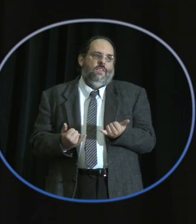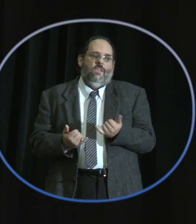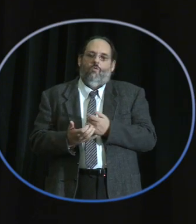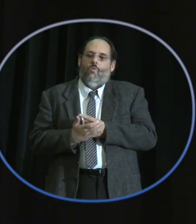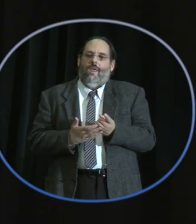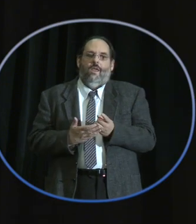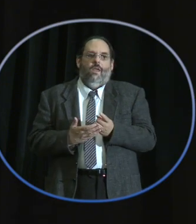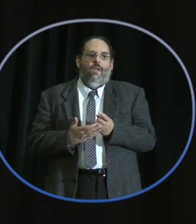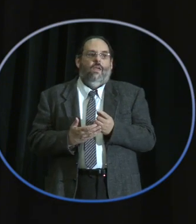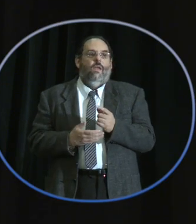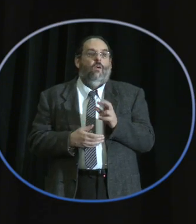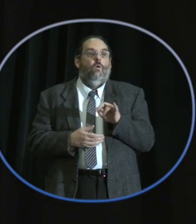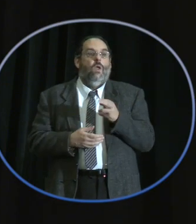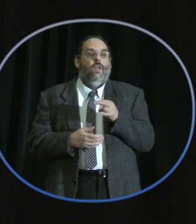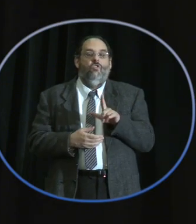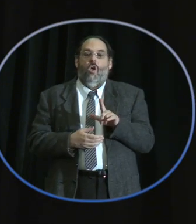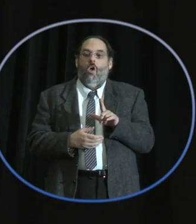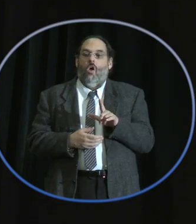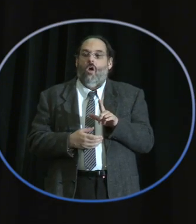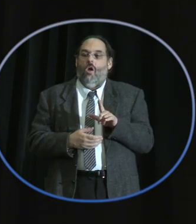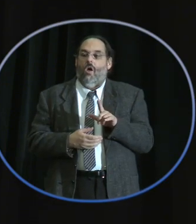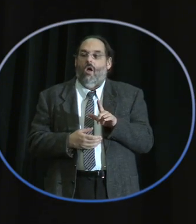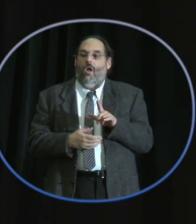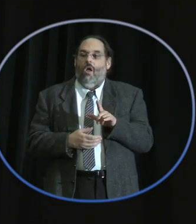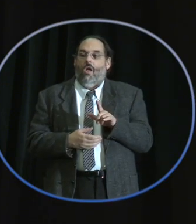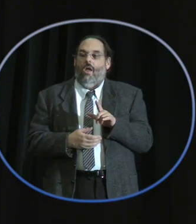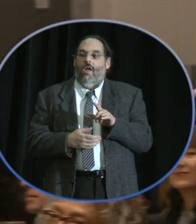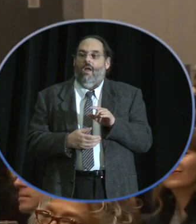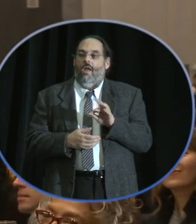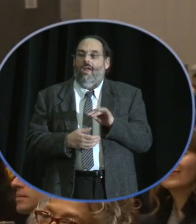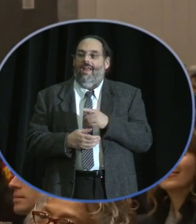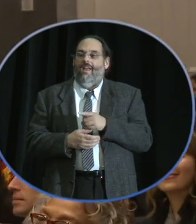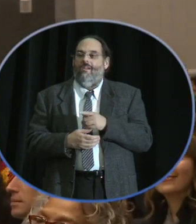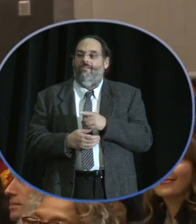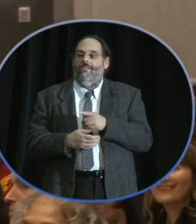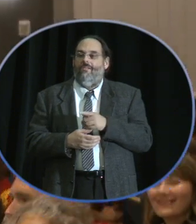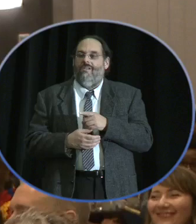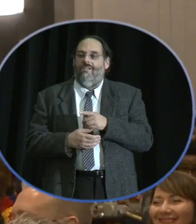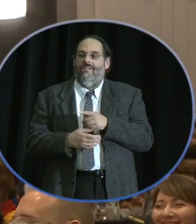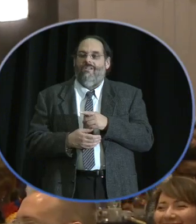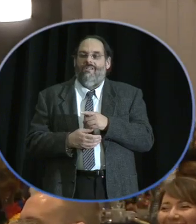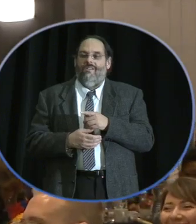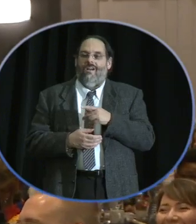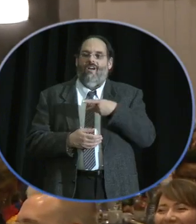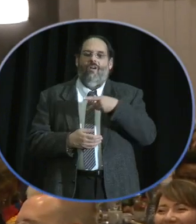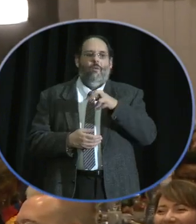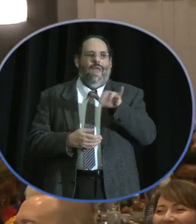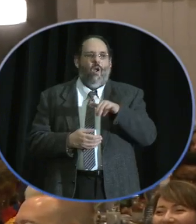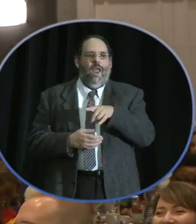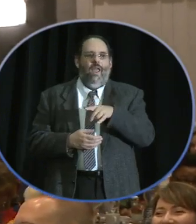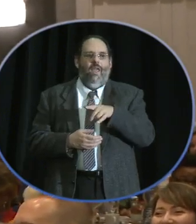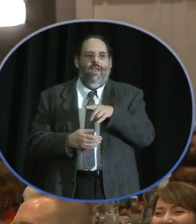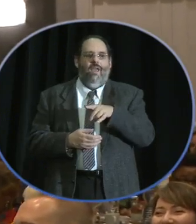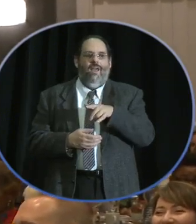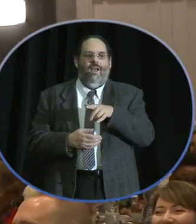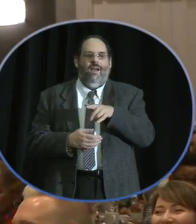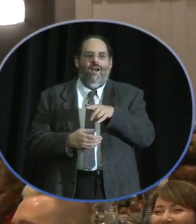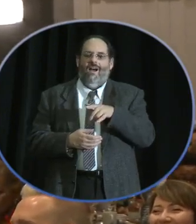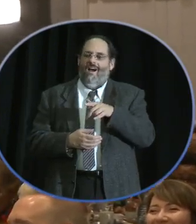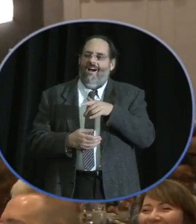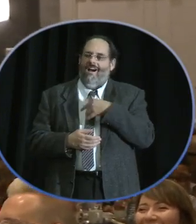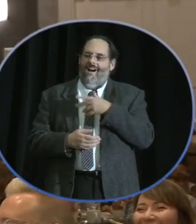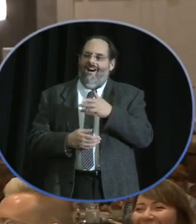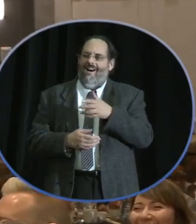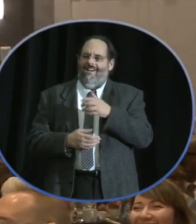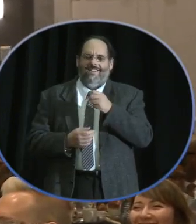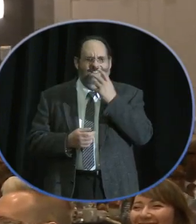It would not happen. Terry, Terry Freeman. If you can